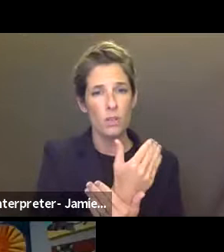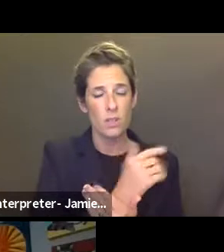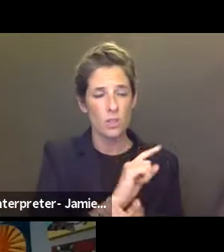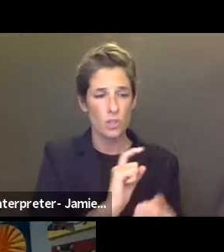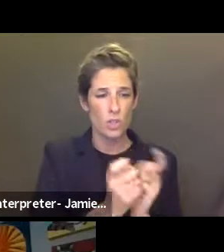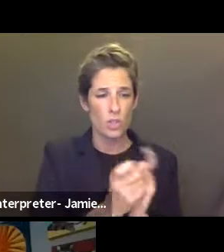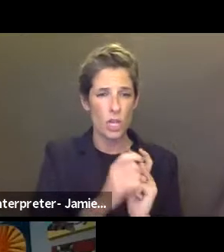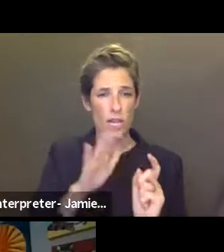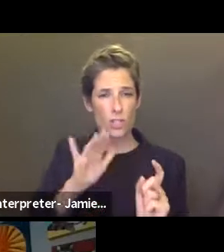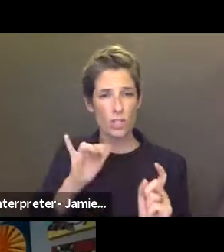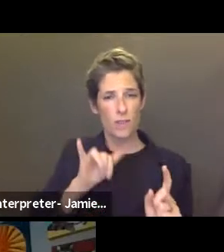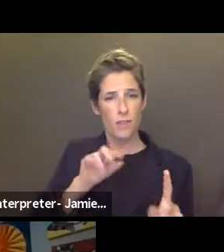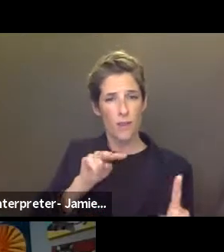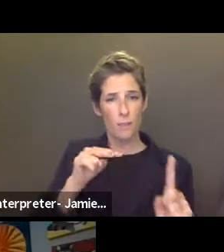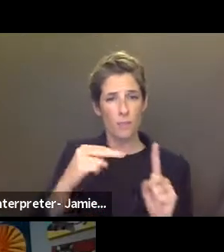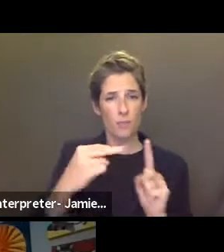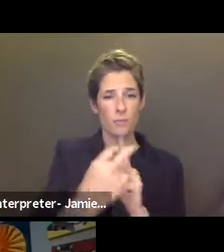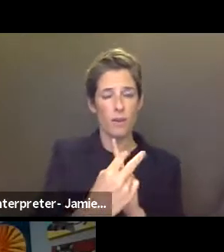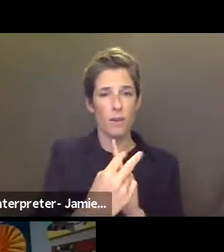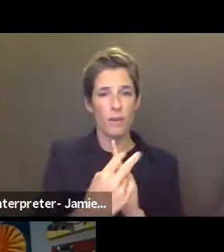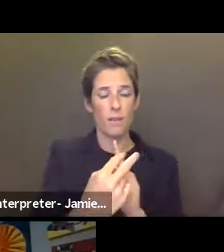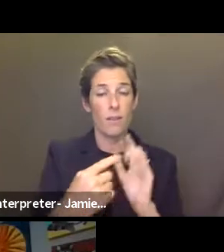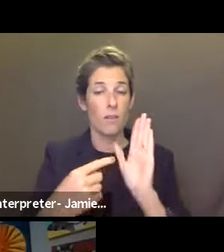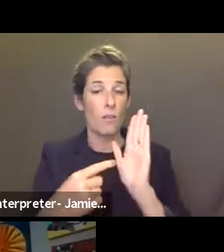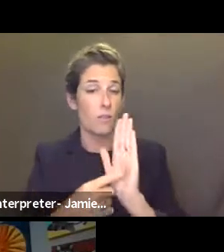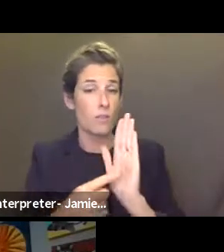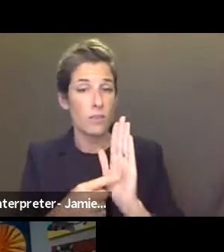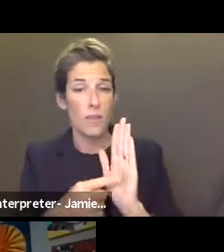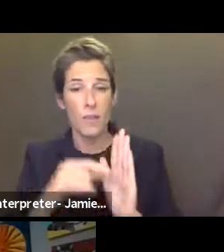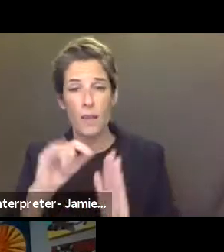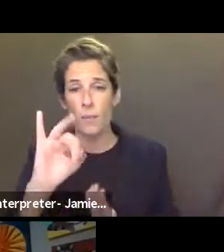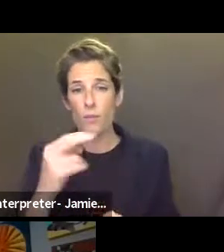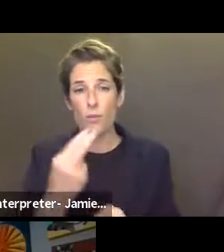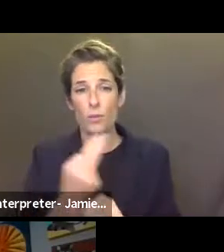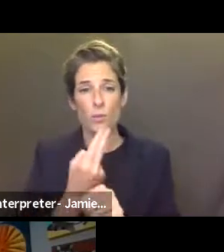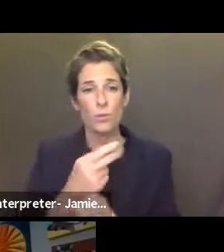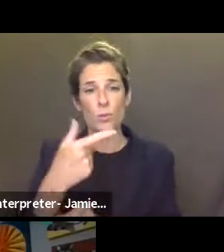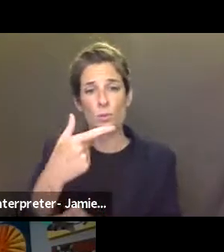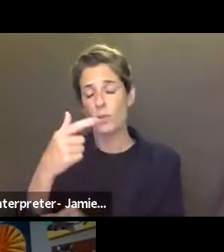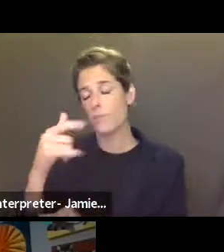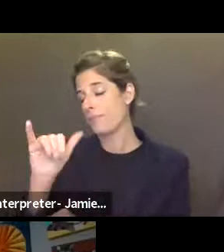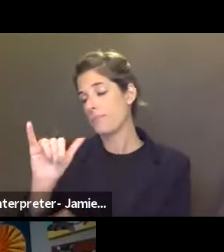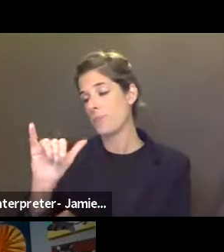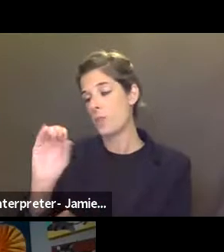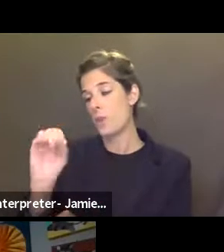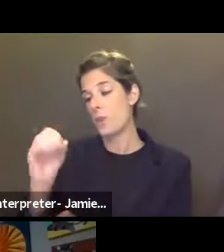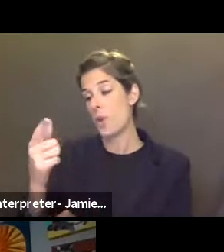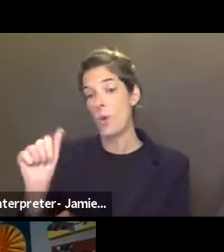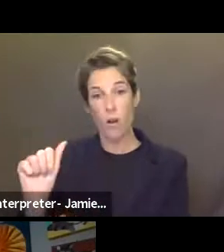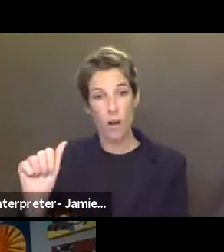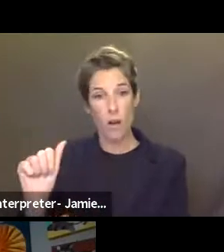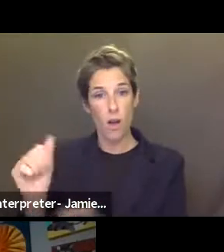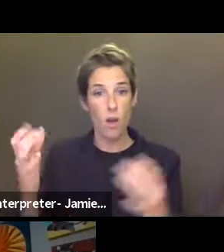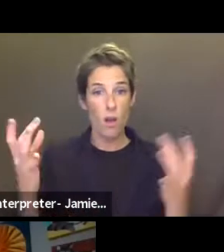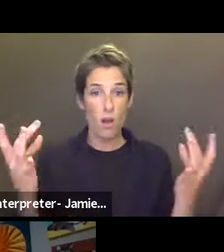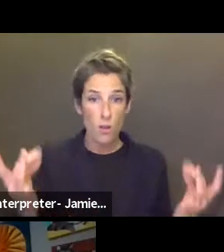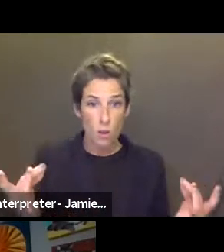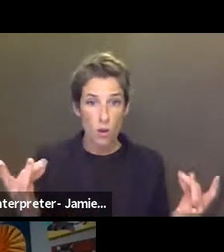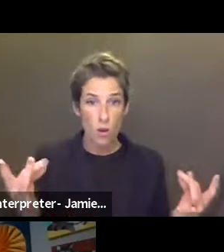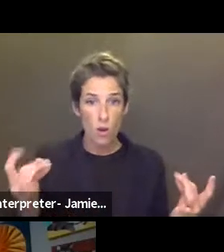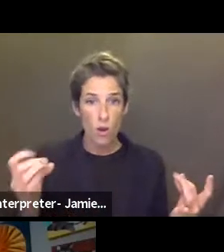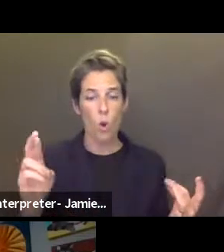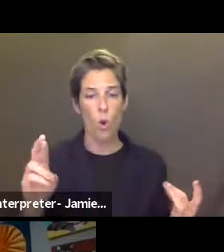you practice yoga or you practice meditation, then maybe you're able at moments to